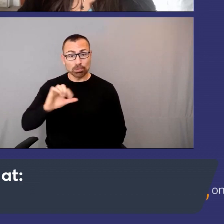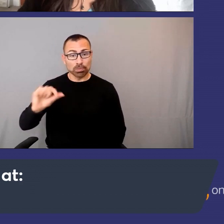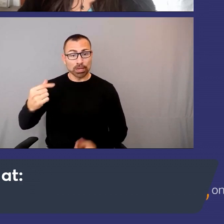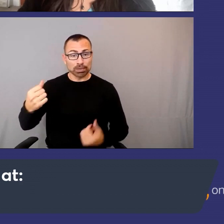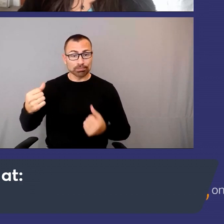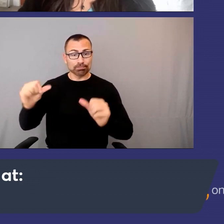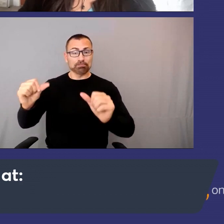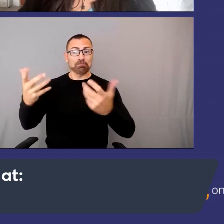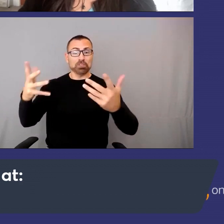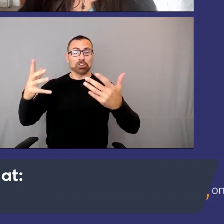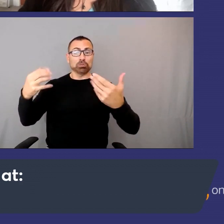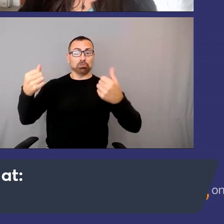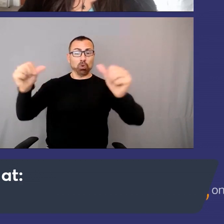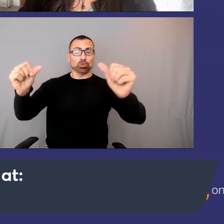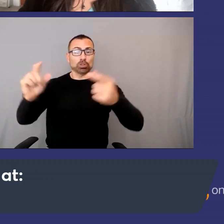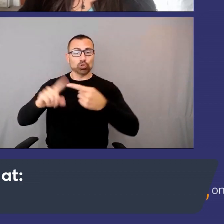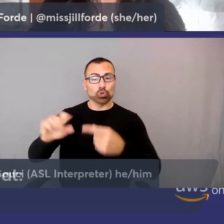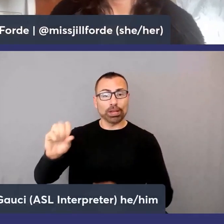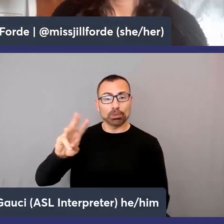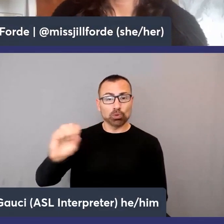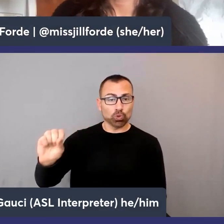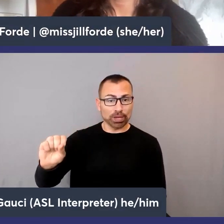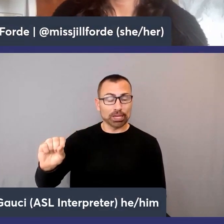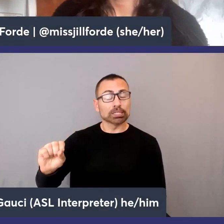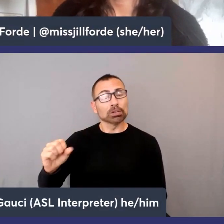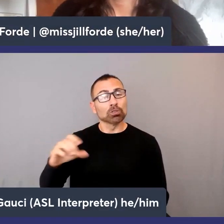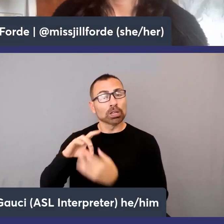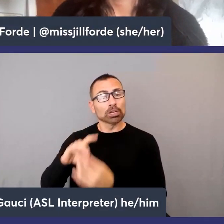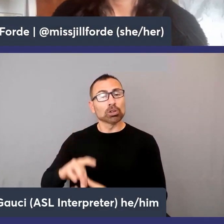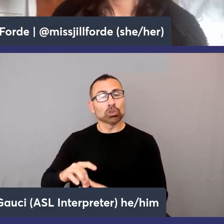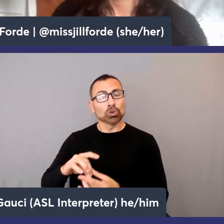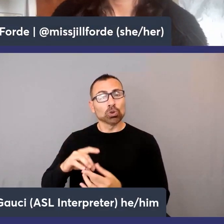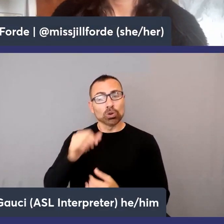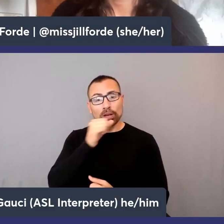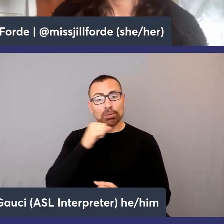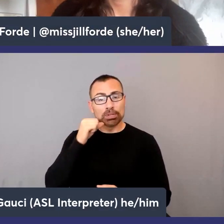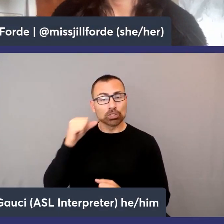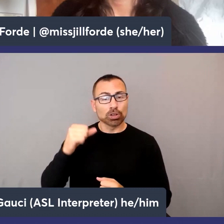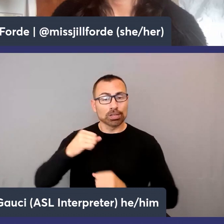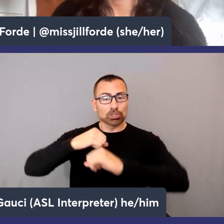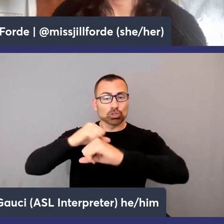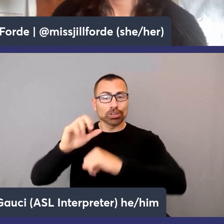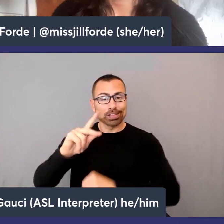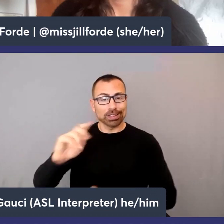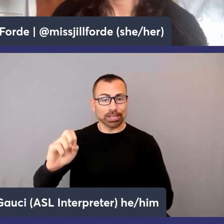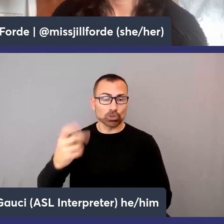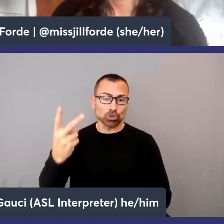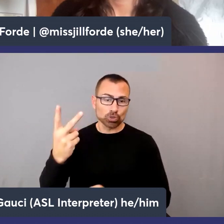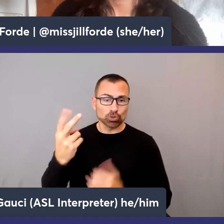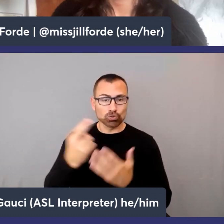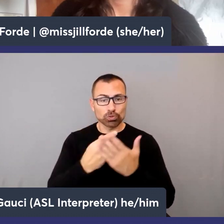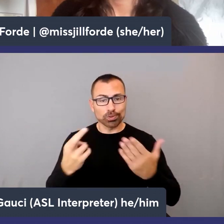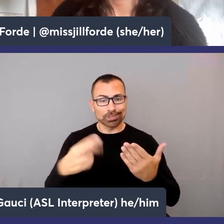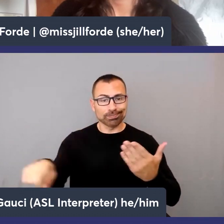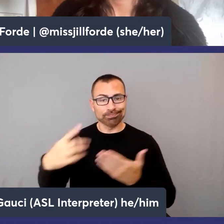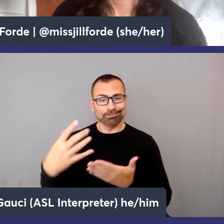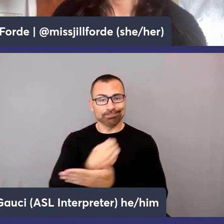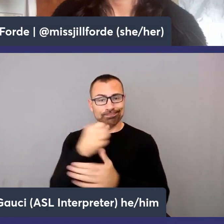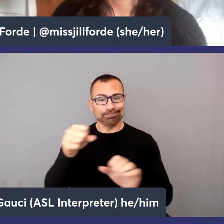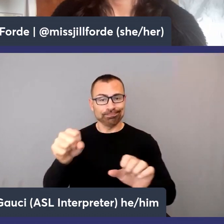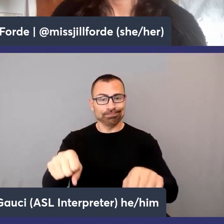blogs for the Amazon Security Lake as well. So those are 2 great resources for our customers to leverage.